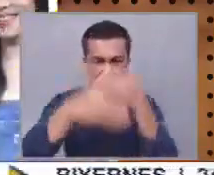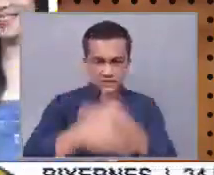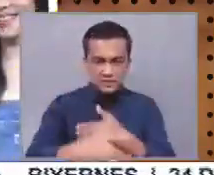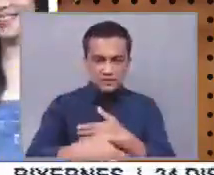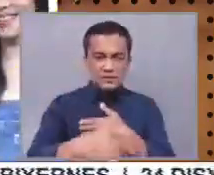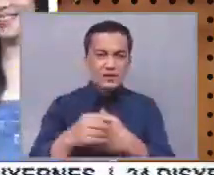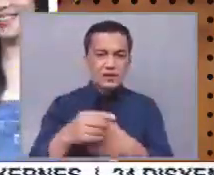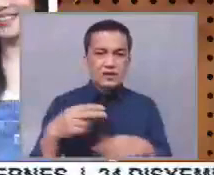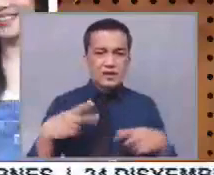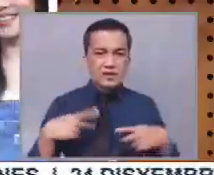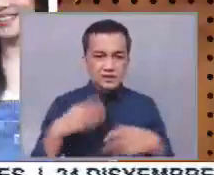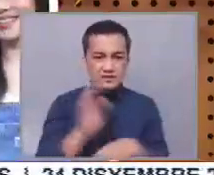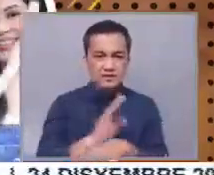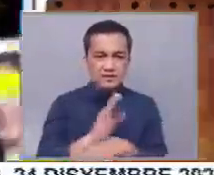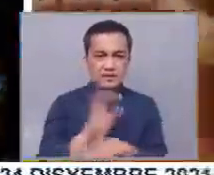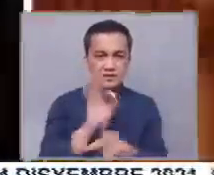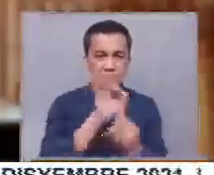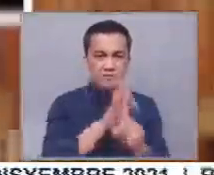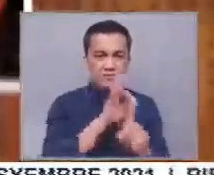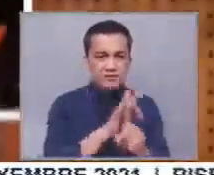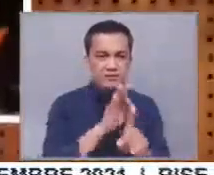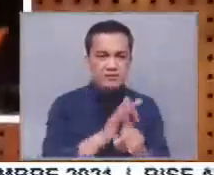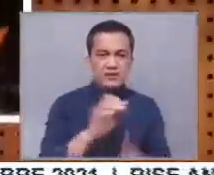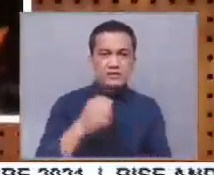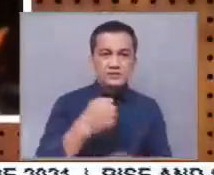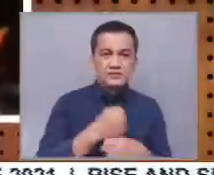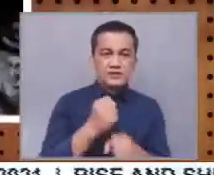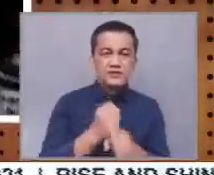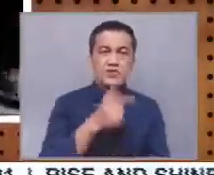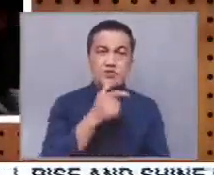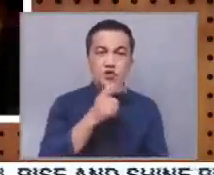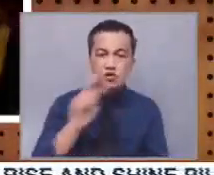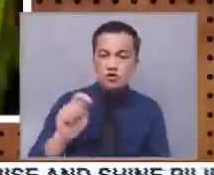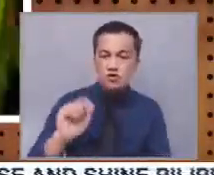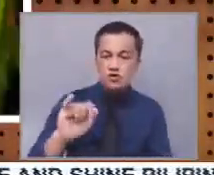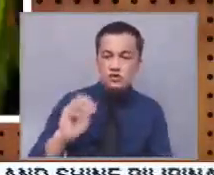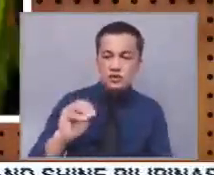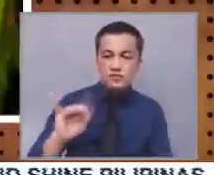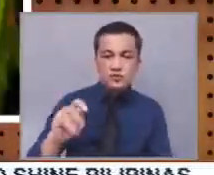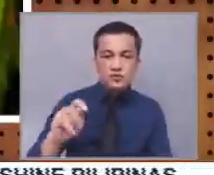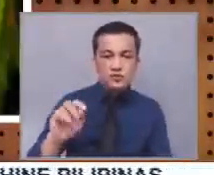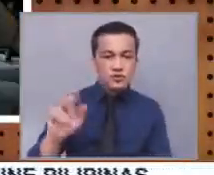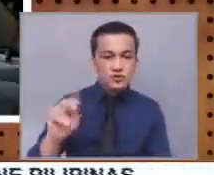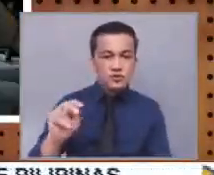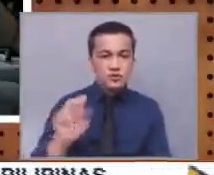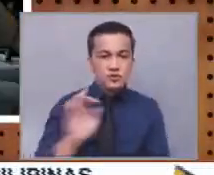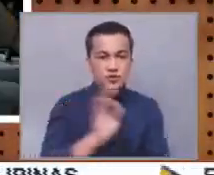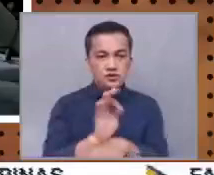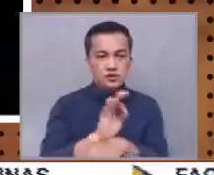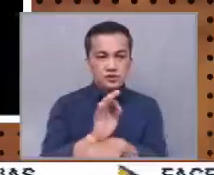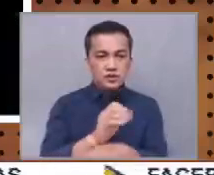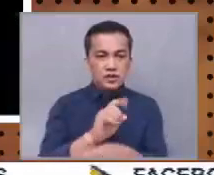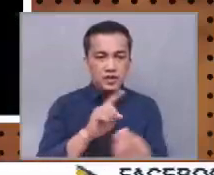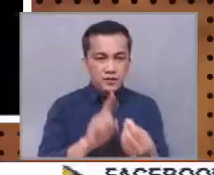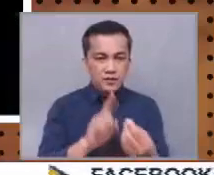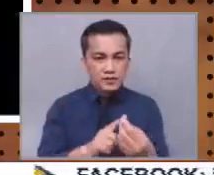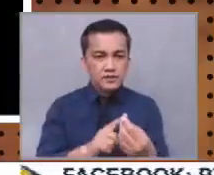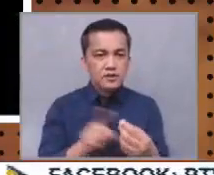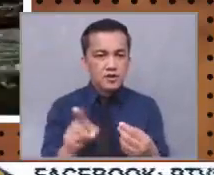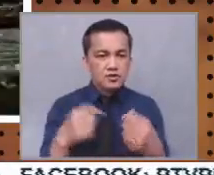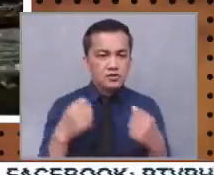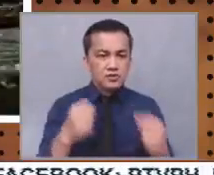by the famous Tim Burton. The film tells the story of Jack Skellington from the Halloween